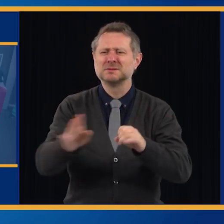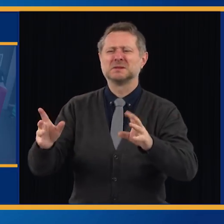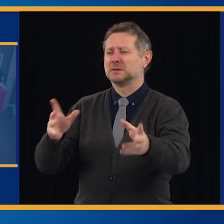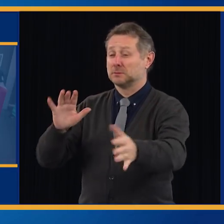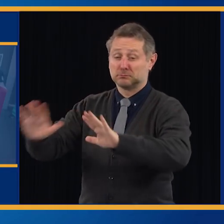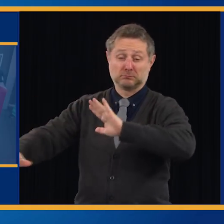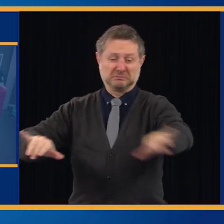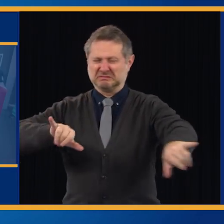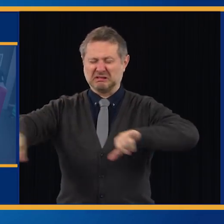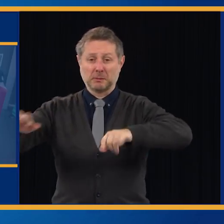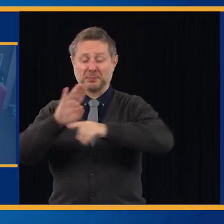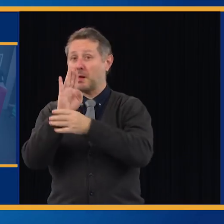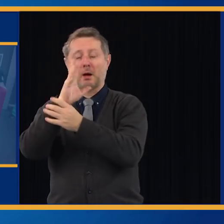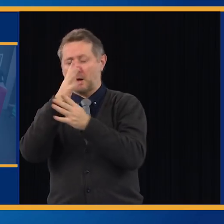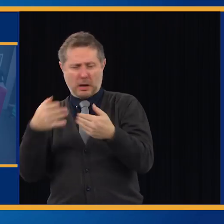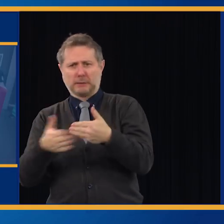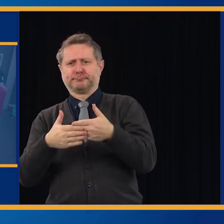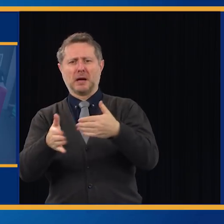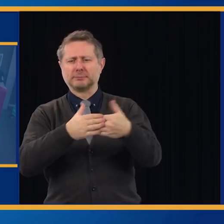home. No schools.